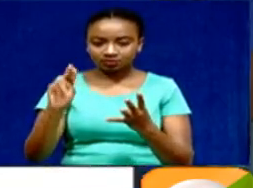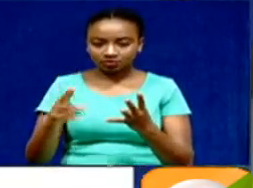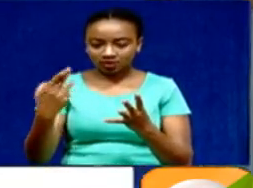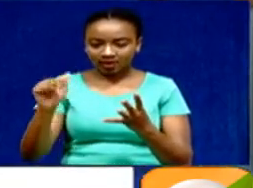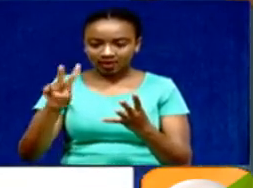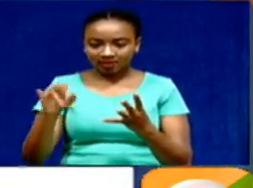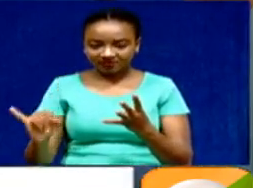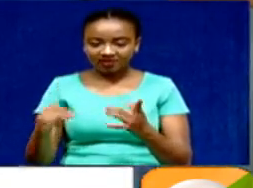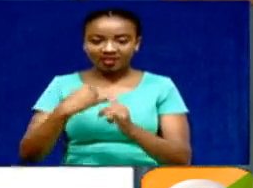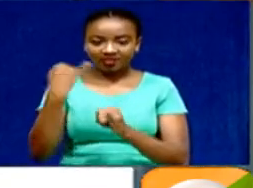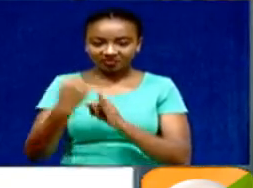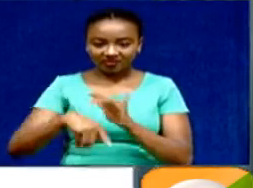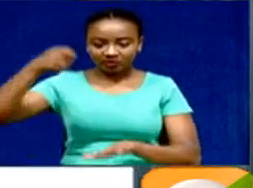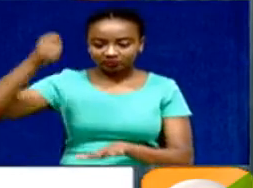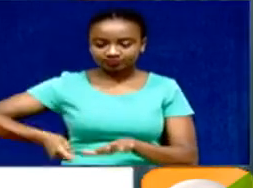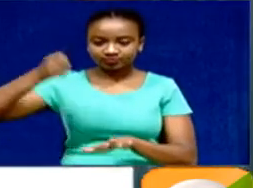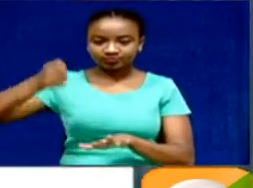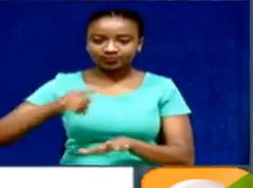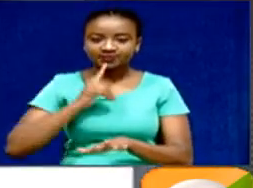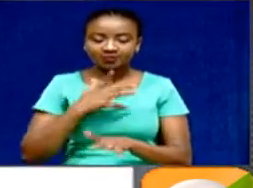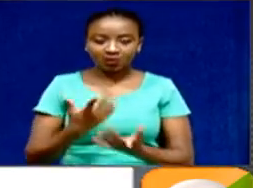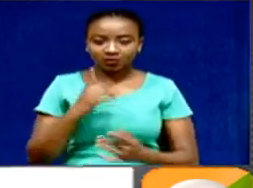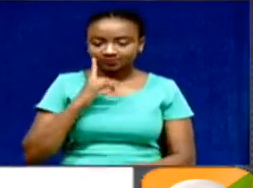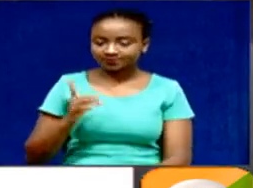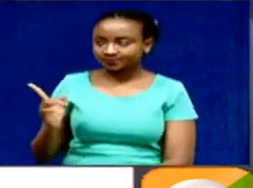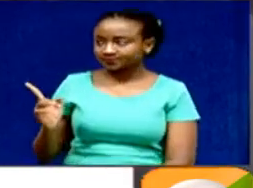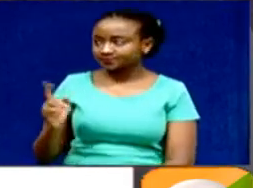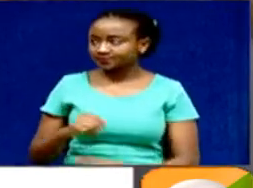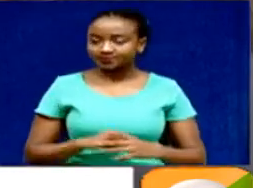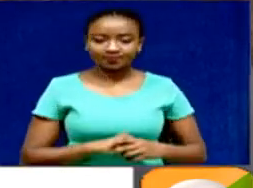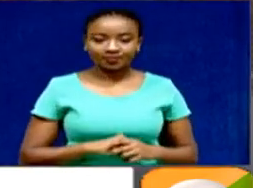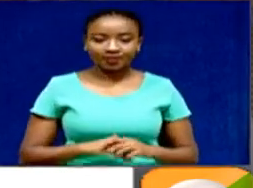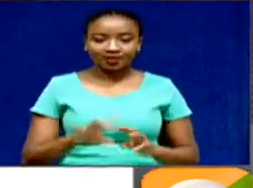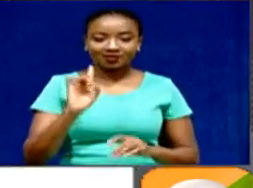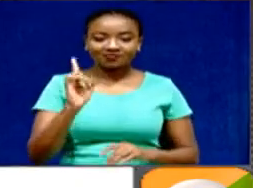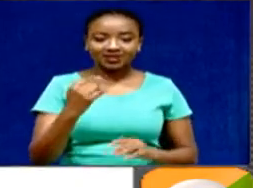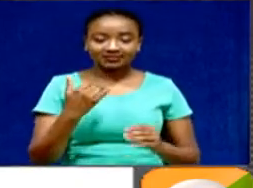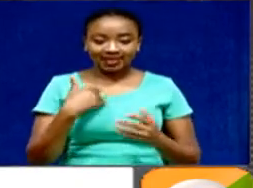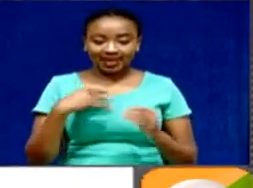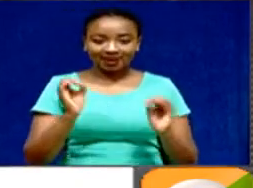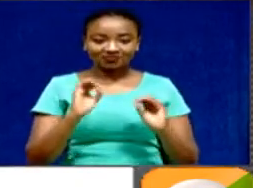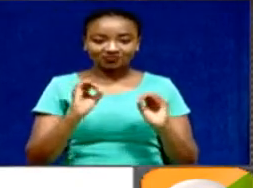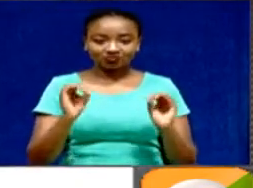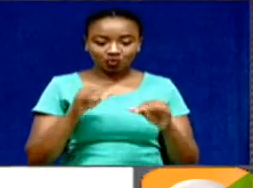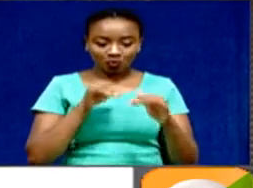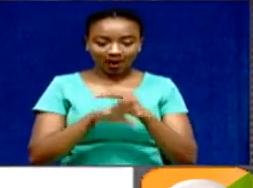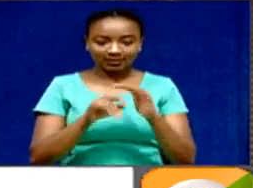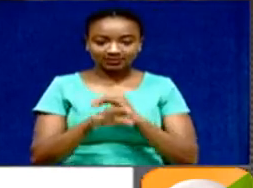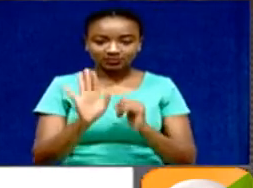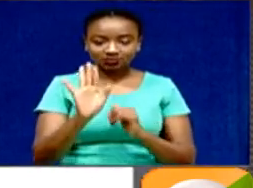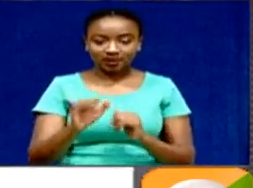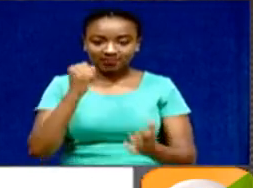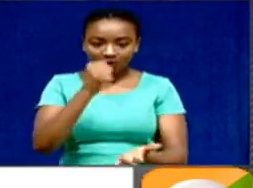wengine, hatimaye hakimu alitoa kauli ifuatayo. Number one, no access to his